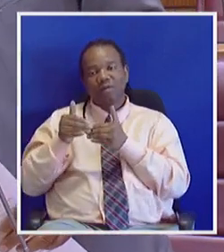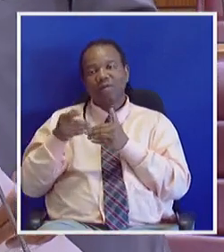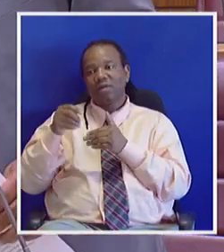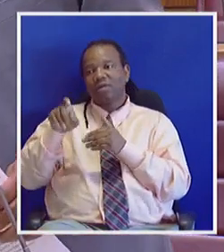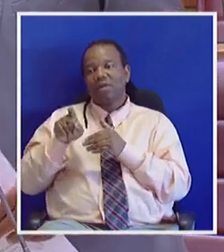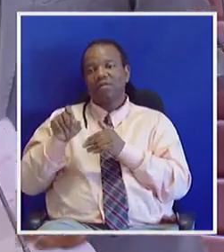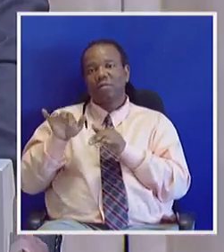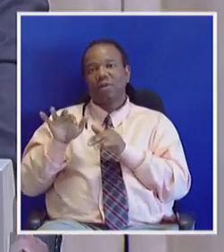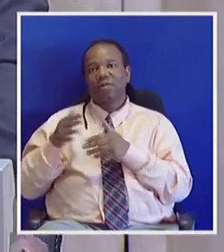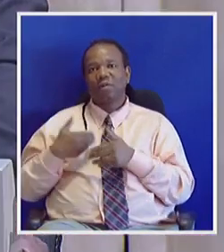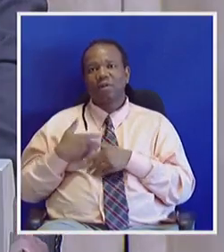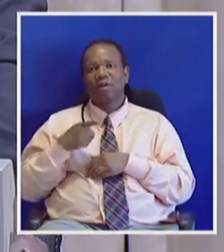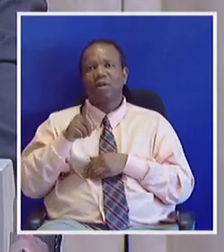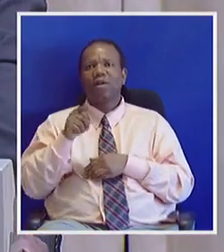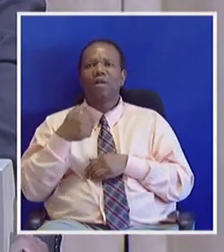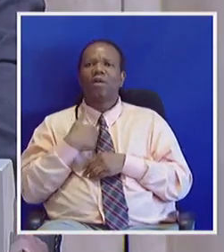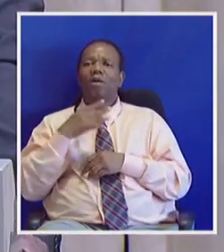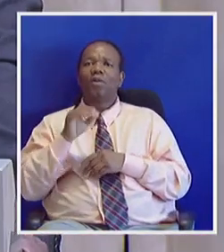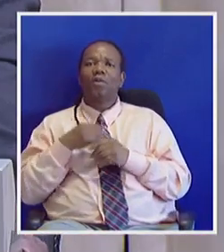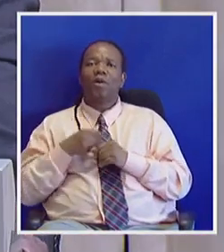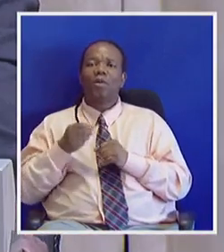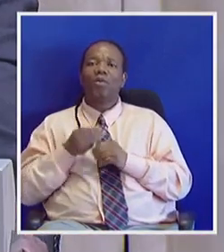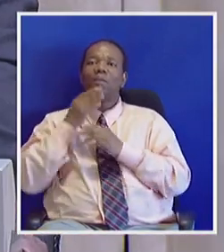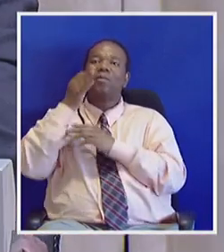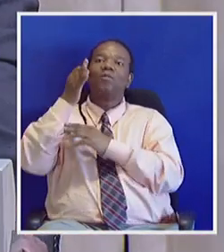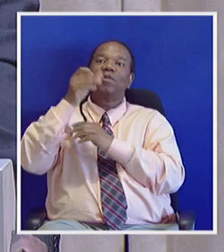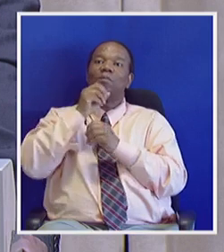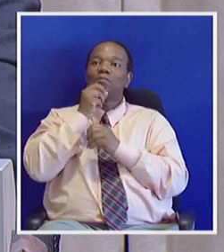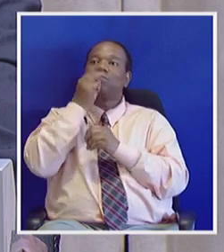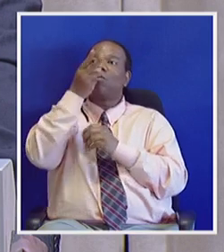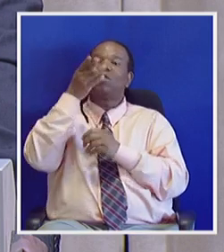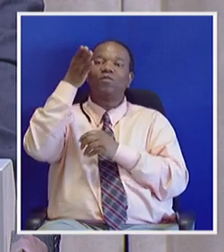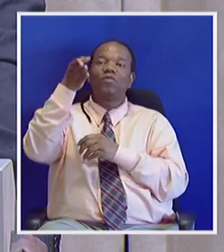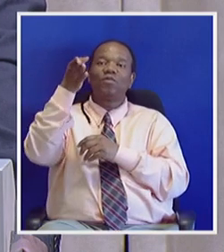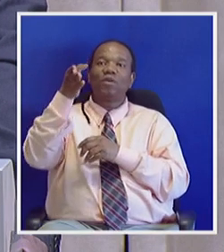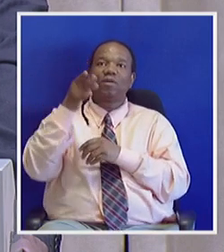Honorable Khaila, when did you become a prophet? Deputy President.